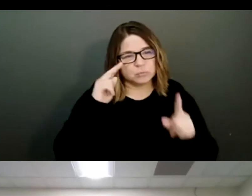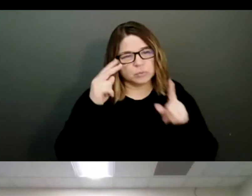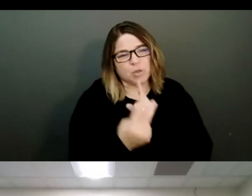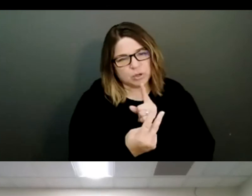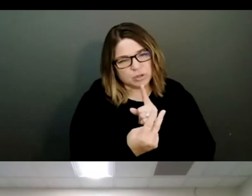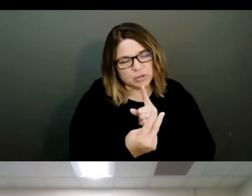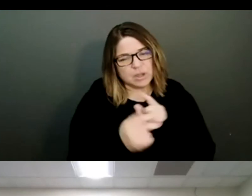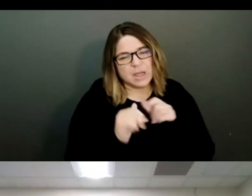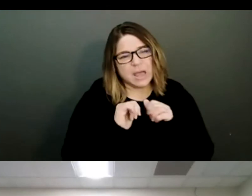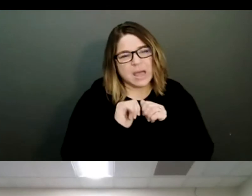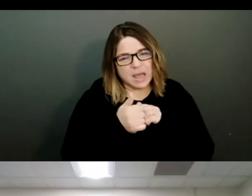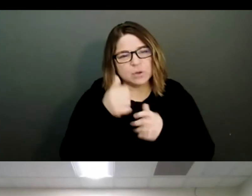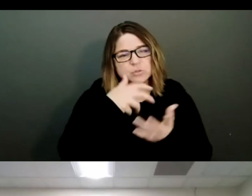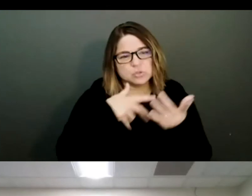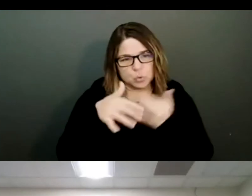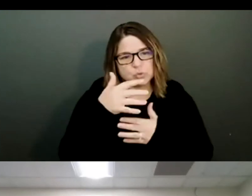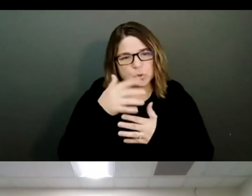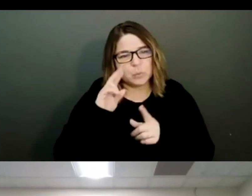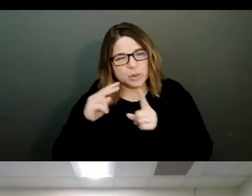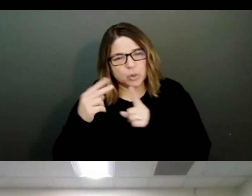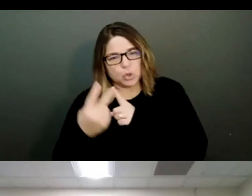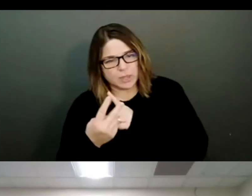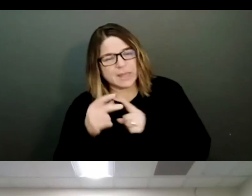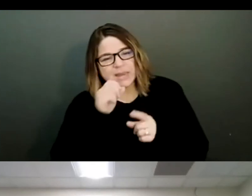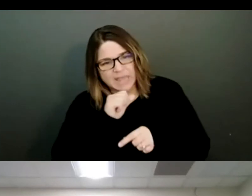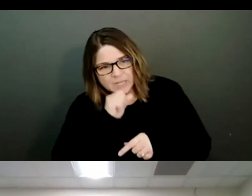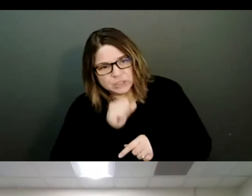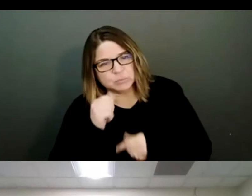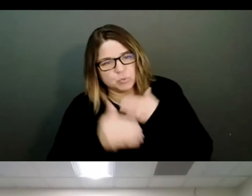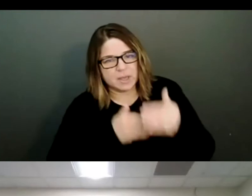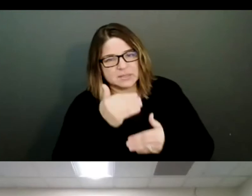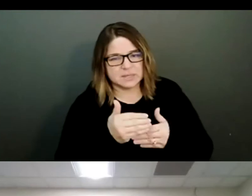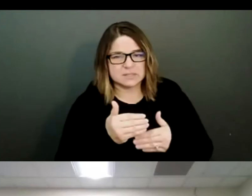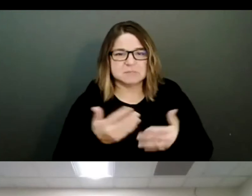we socially look at aging throughout our cultures. And I'll yield.